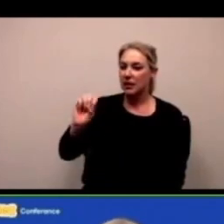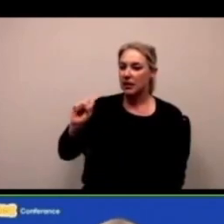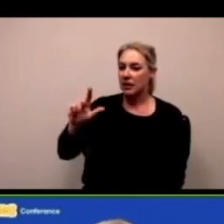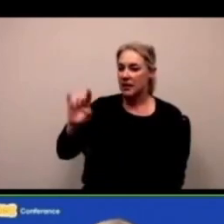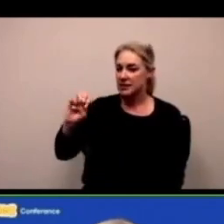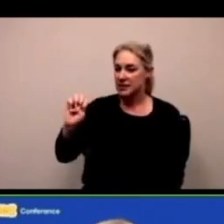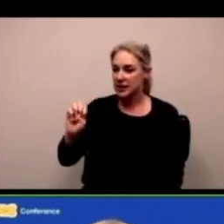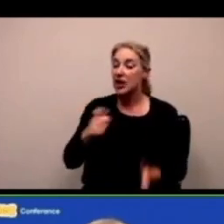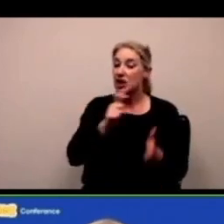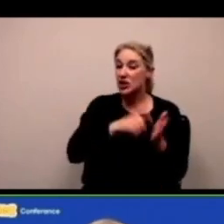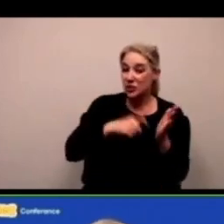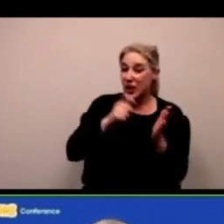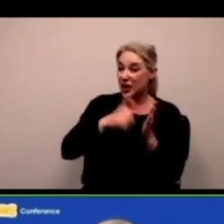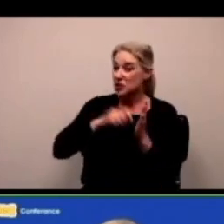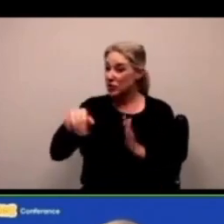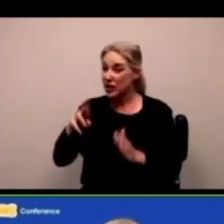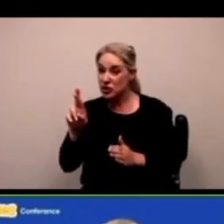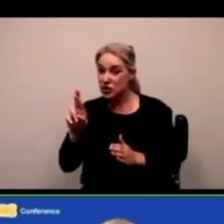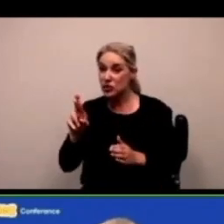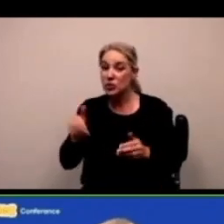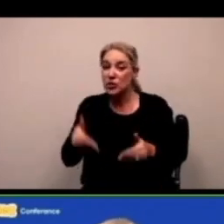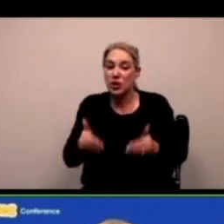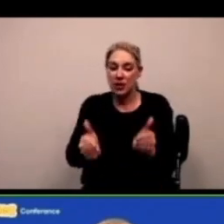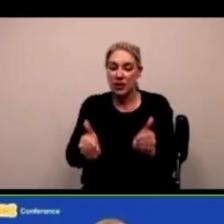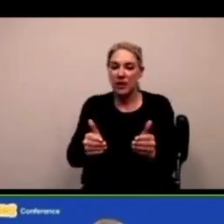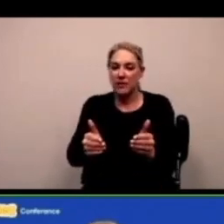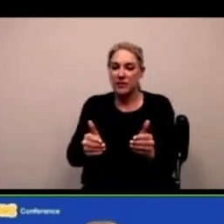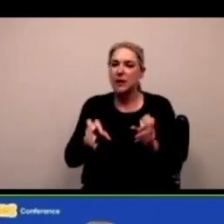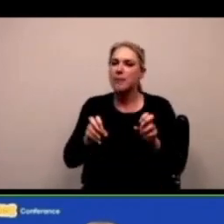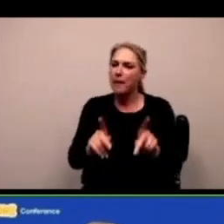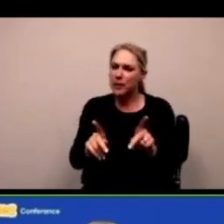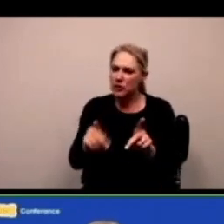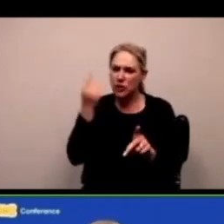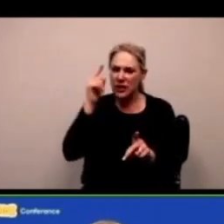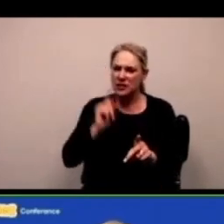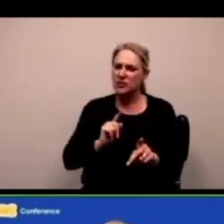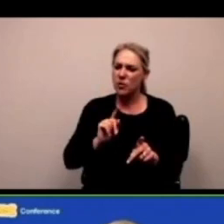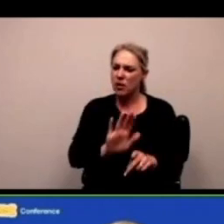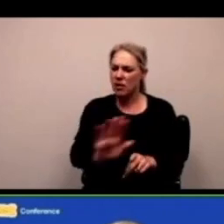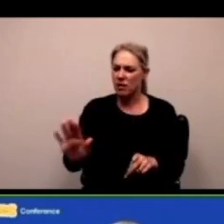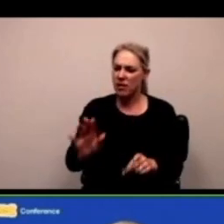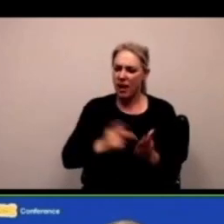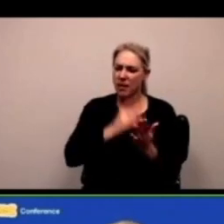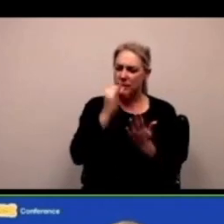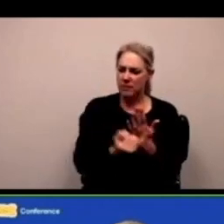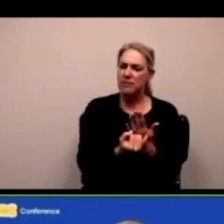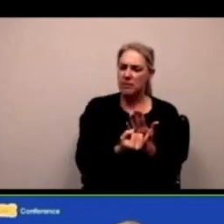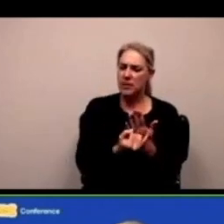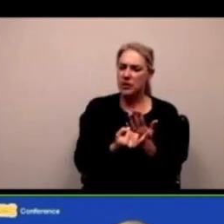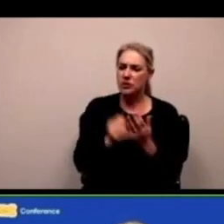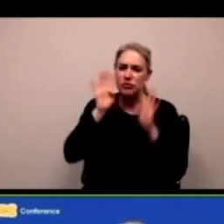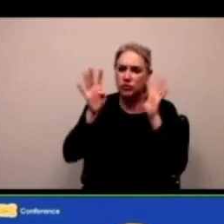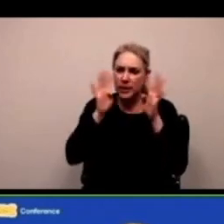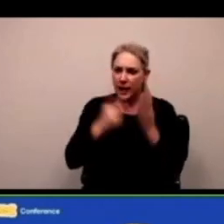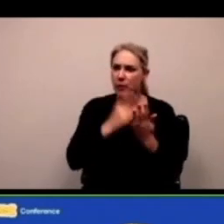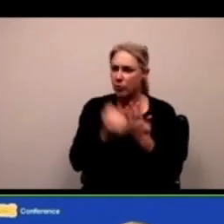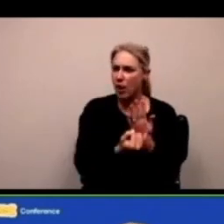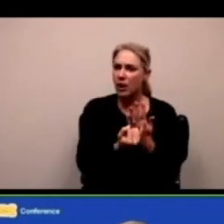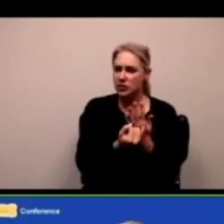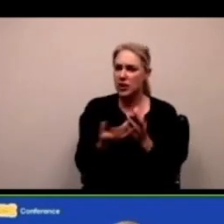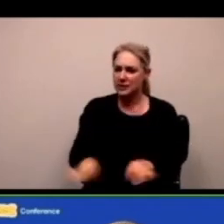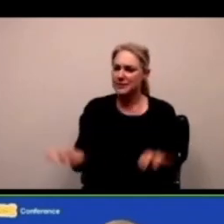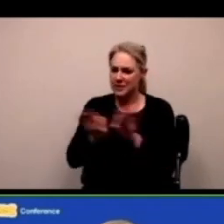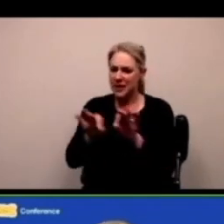Junior is it gives those wide walls. It gives them projects that they feel are meaningful to them. And whether